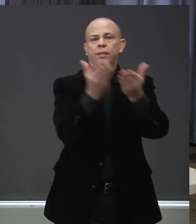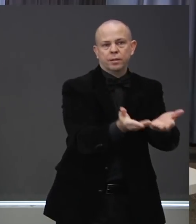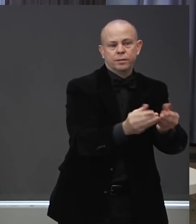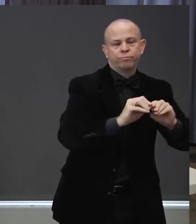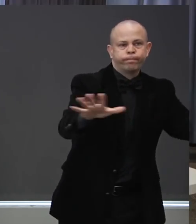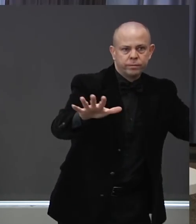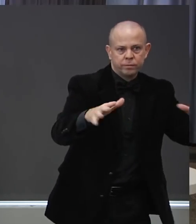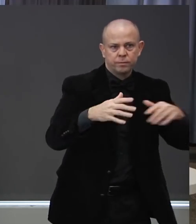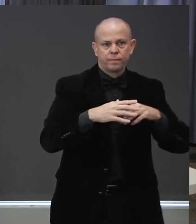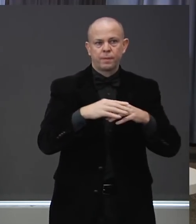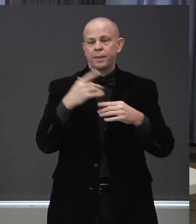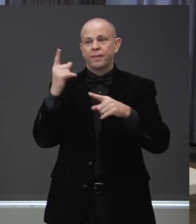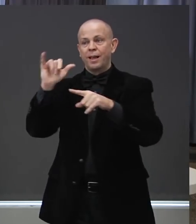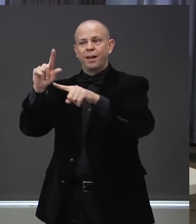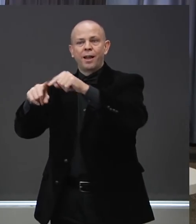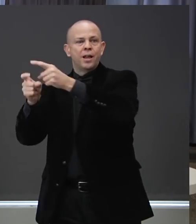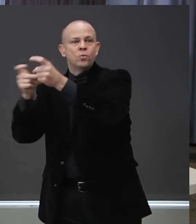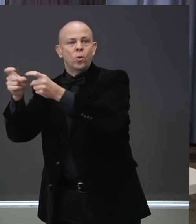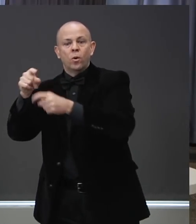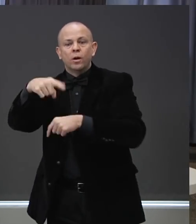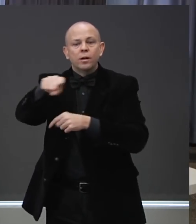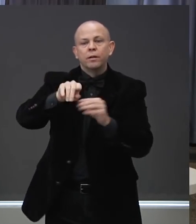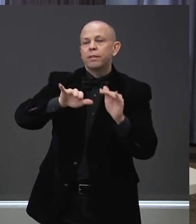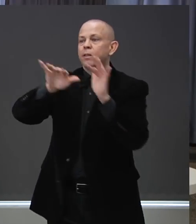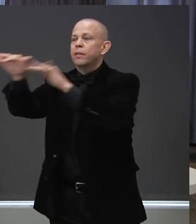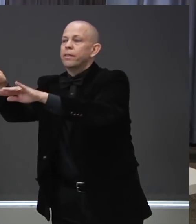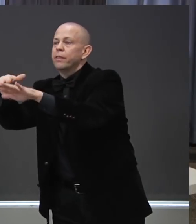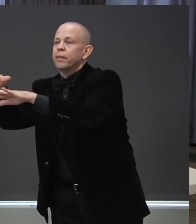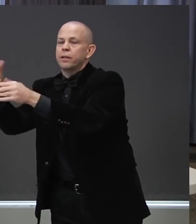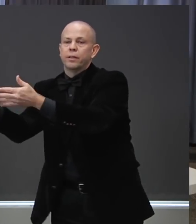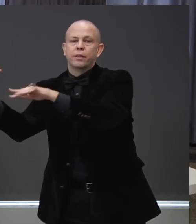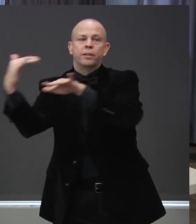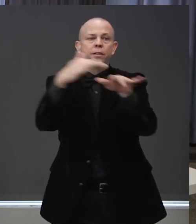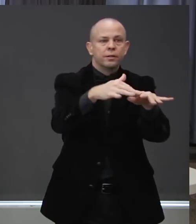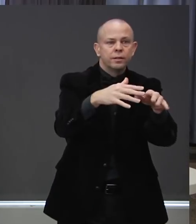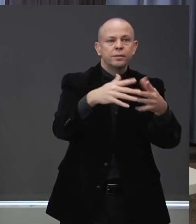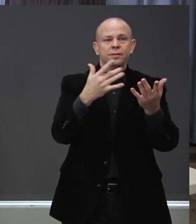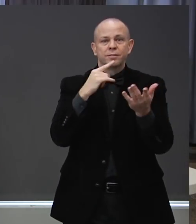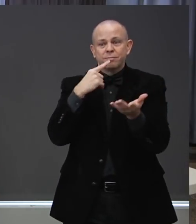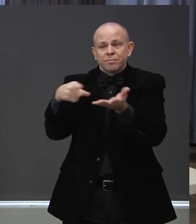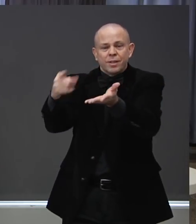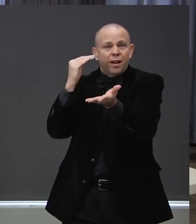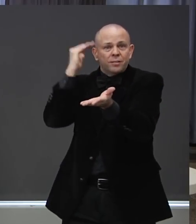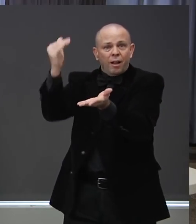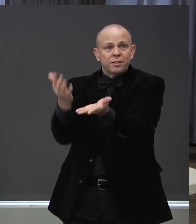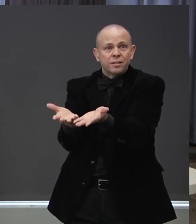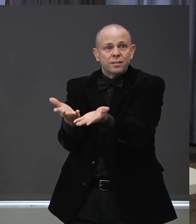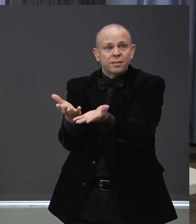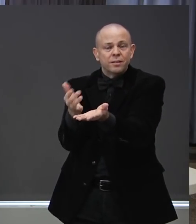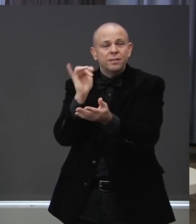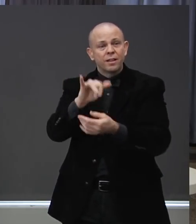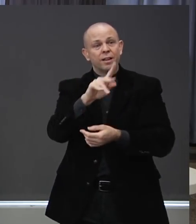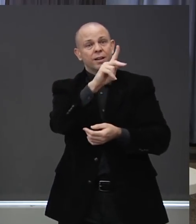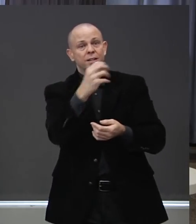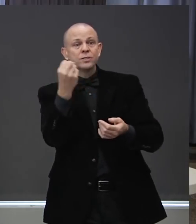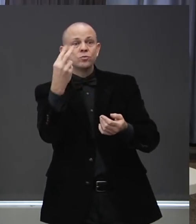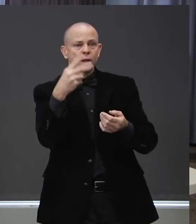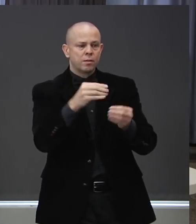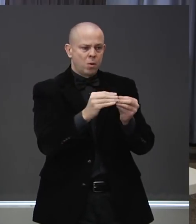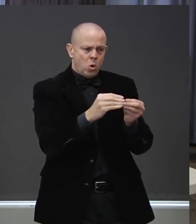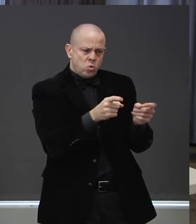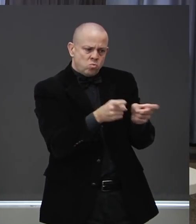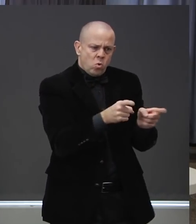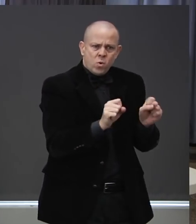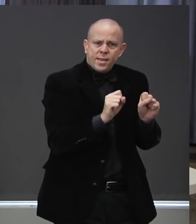for that, since these are adults, unlike K through 12, and they may be doing things that are not actually part of